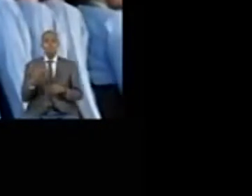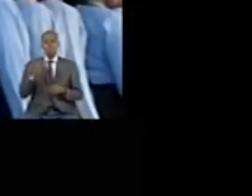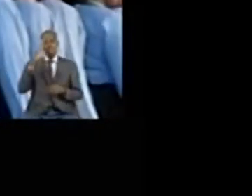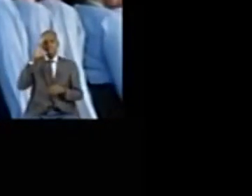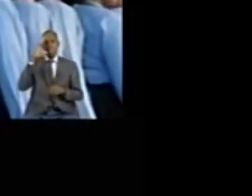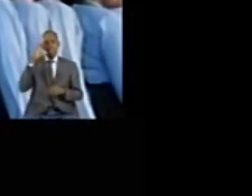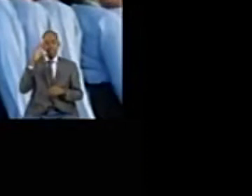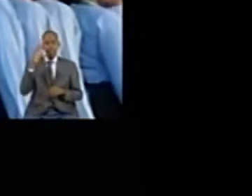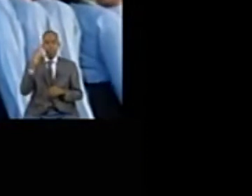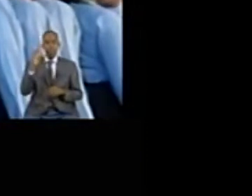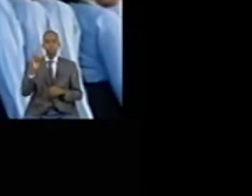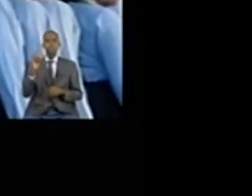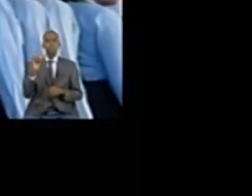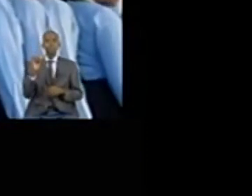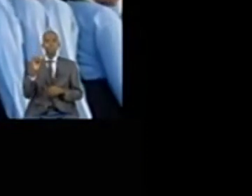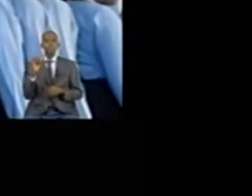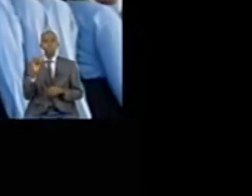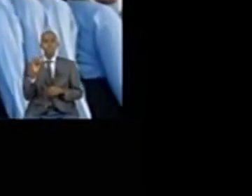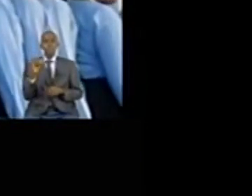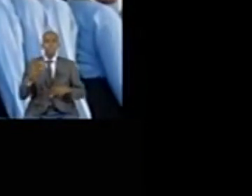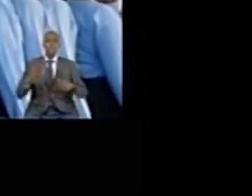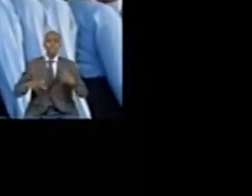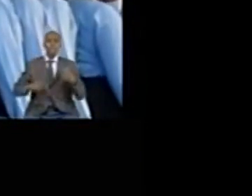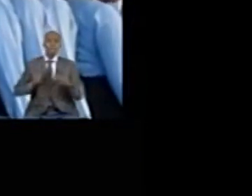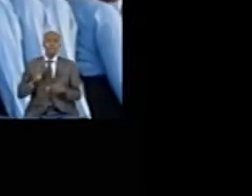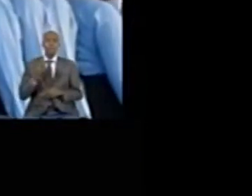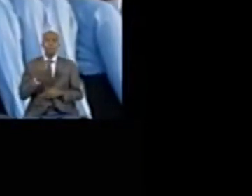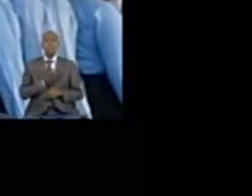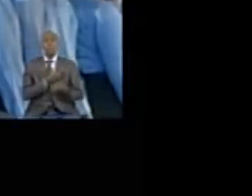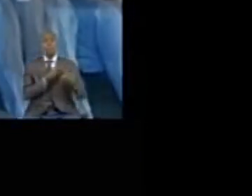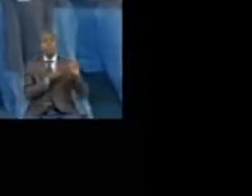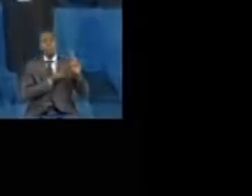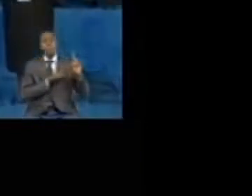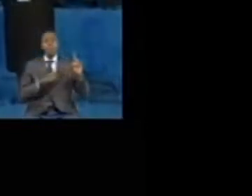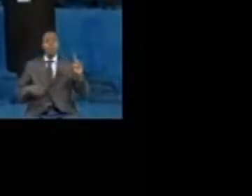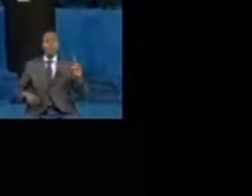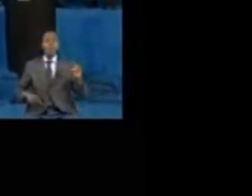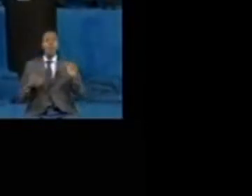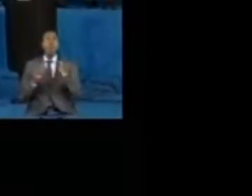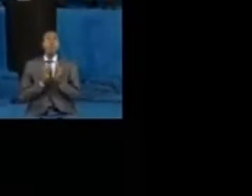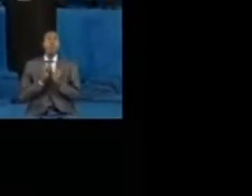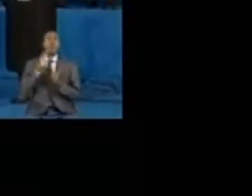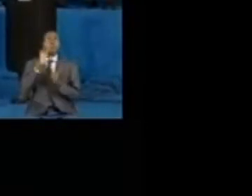stir the hearts of men.